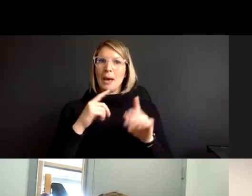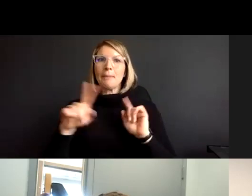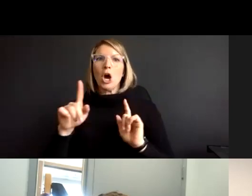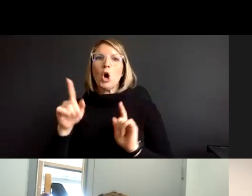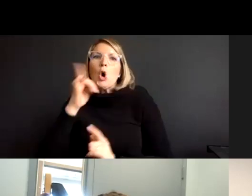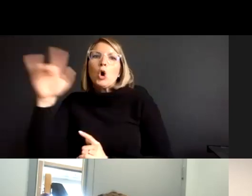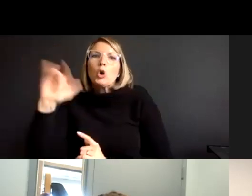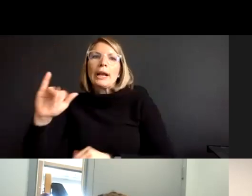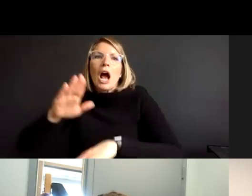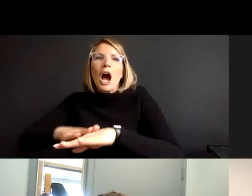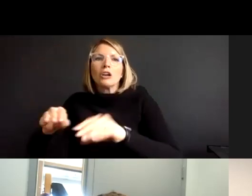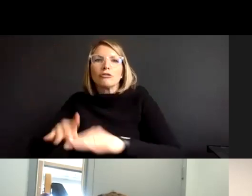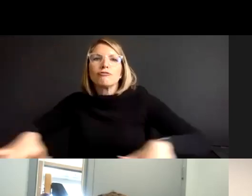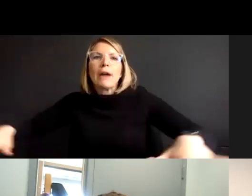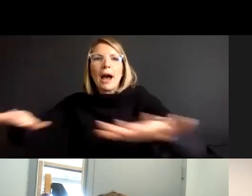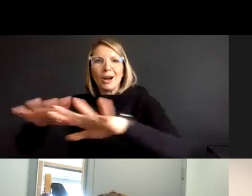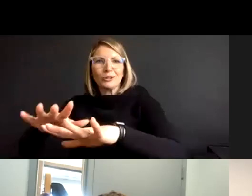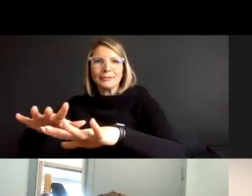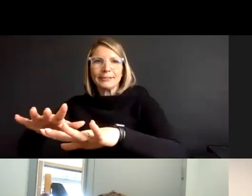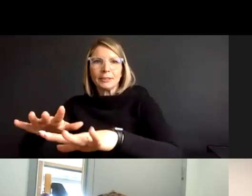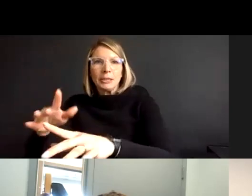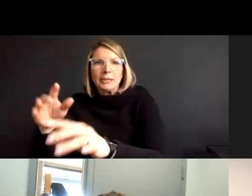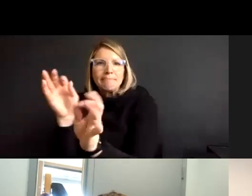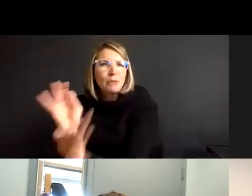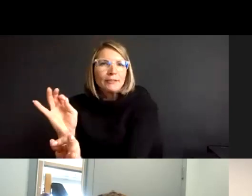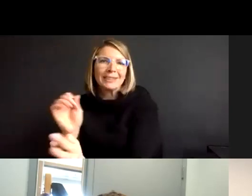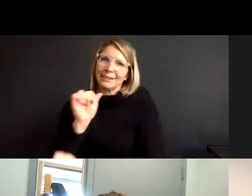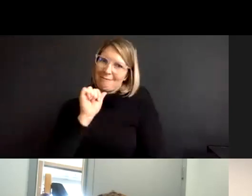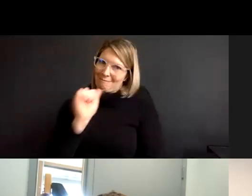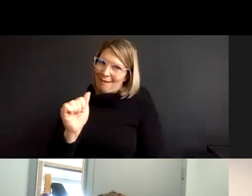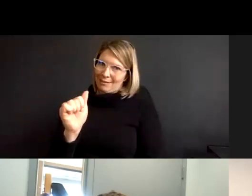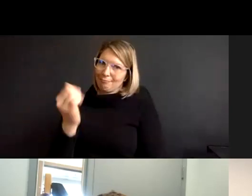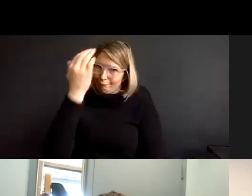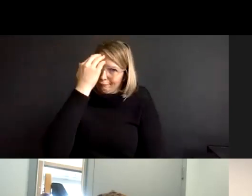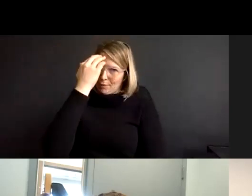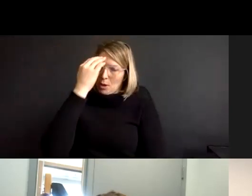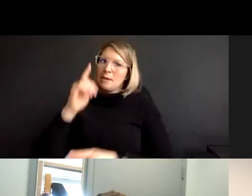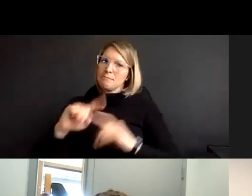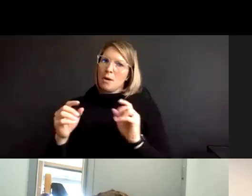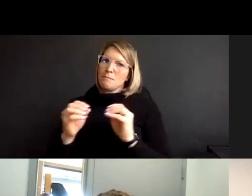improve the way that we deliver information and services to individuals who are deaf and hard of hearing.